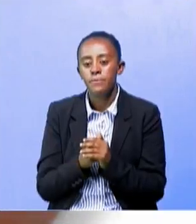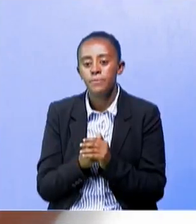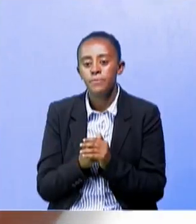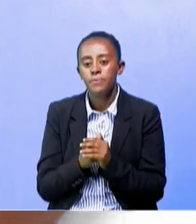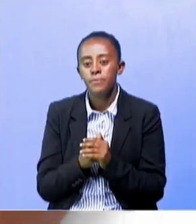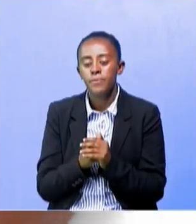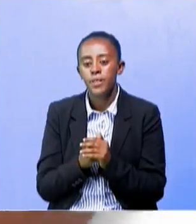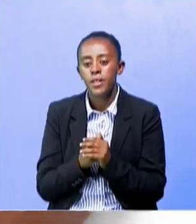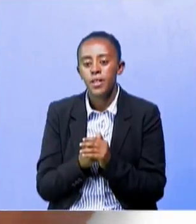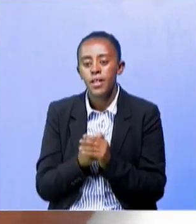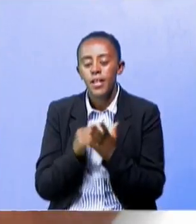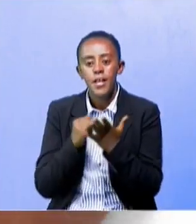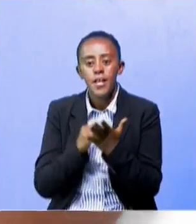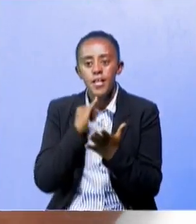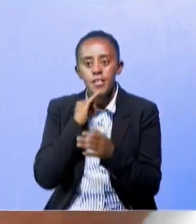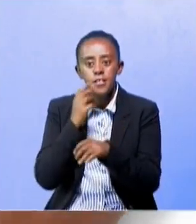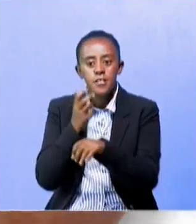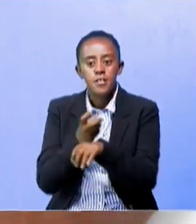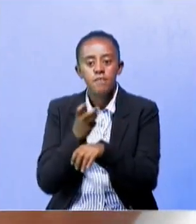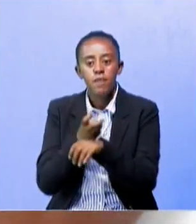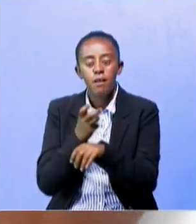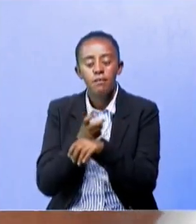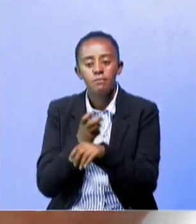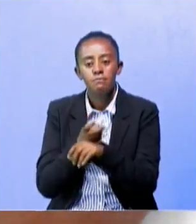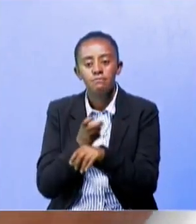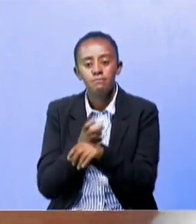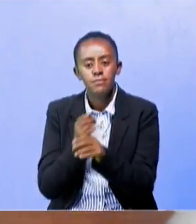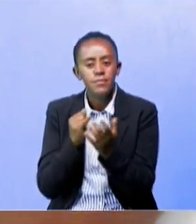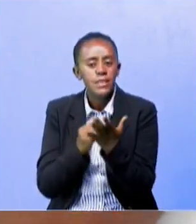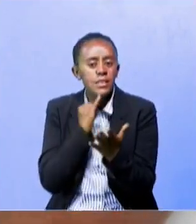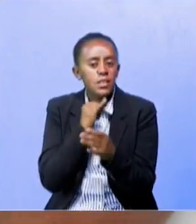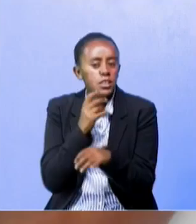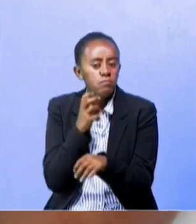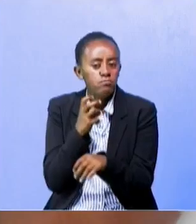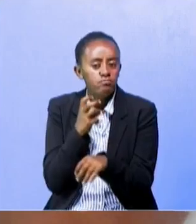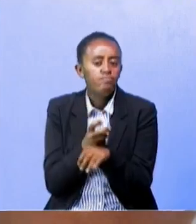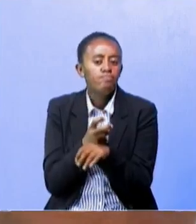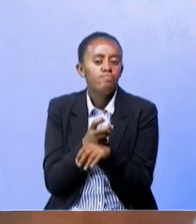it's difficult. It is difficult